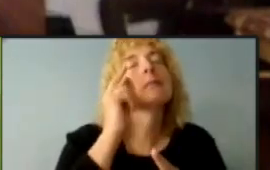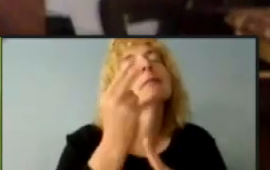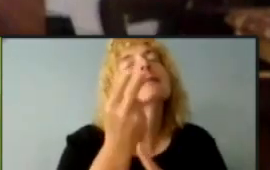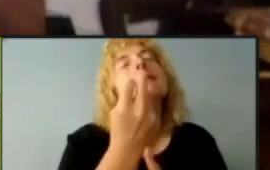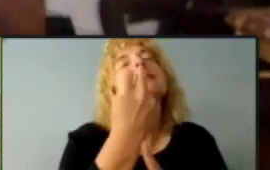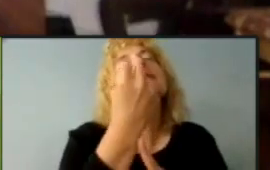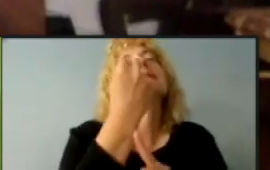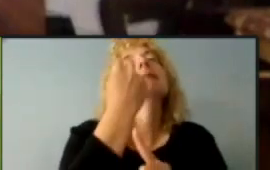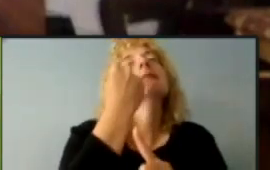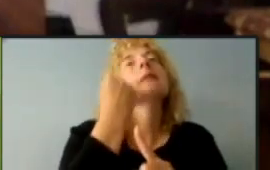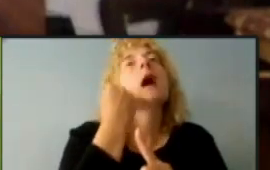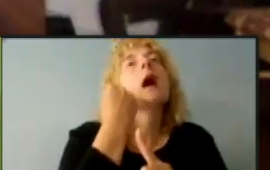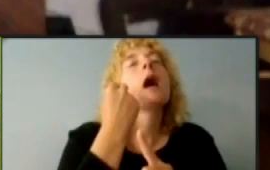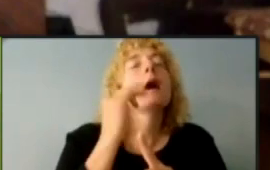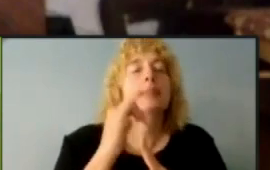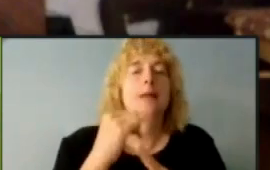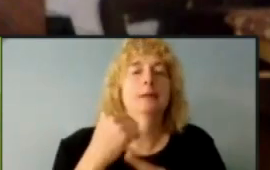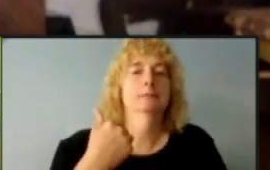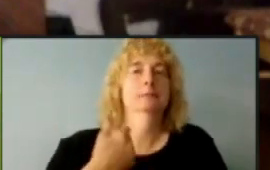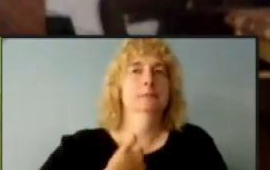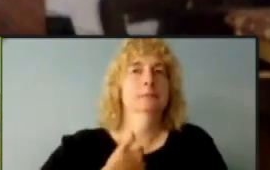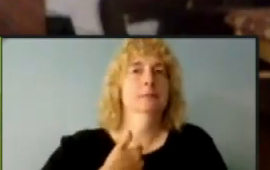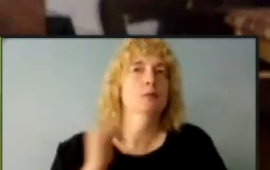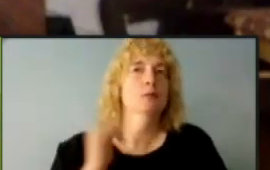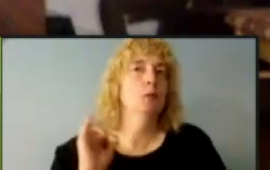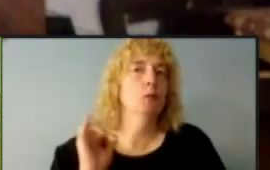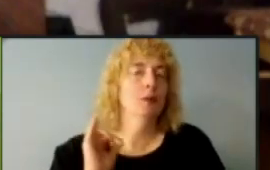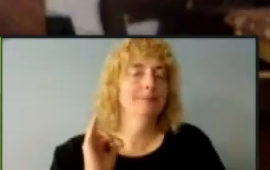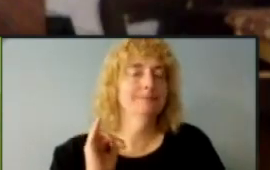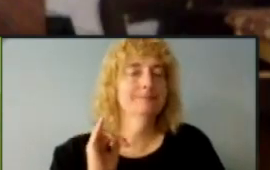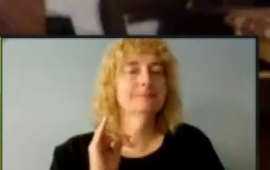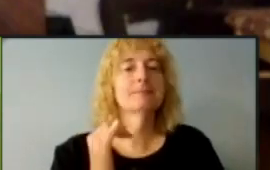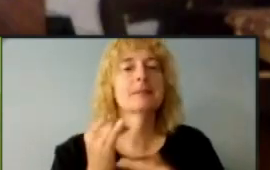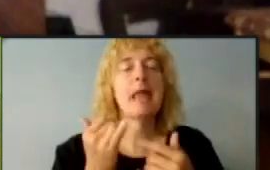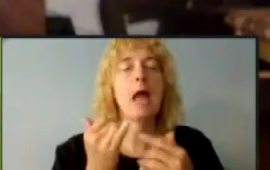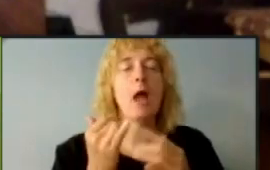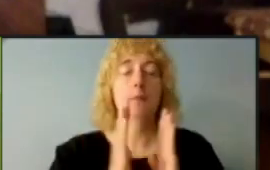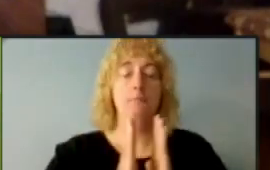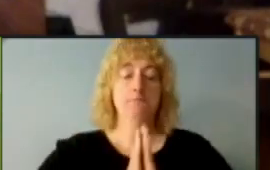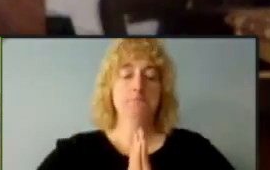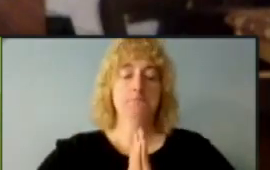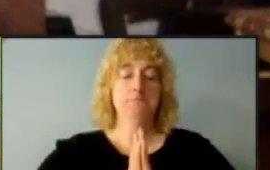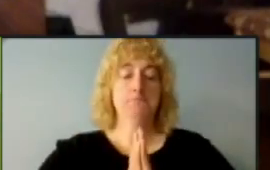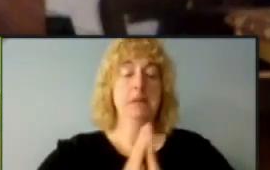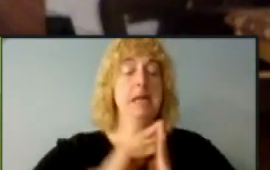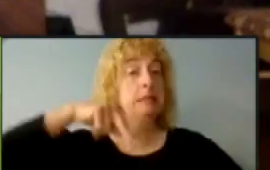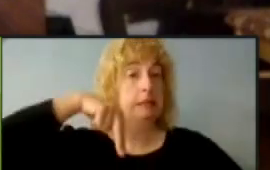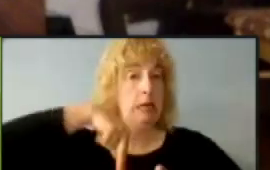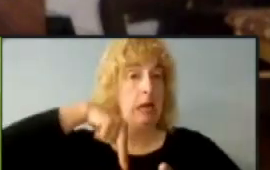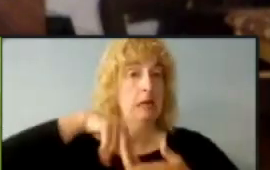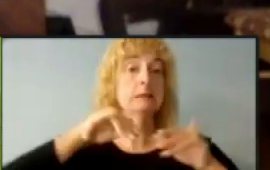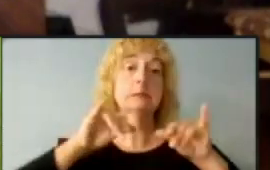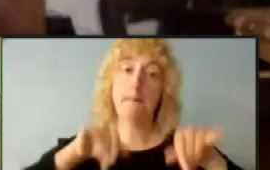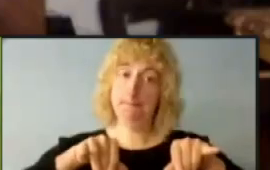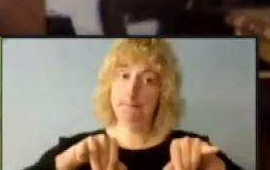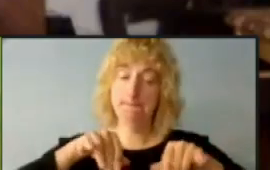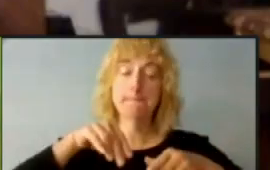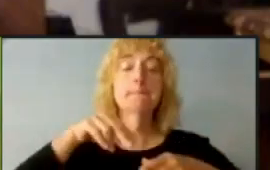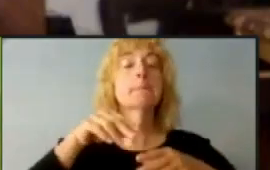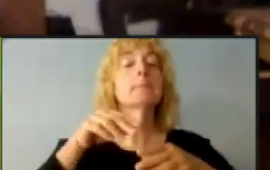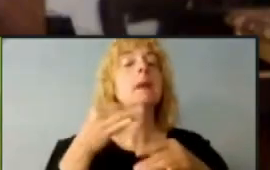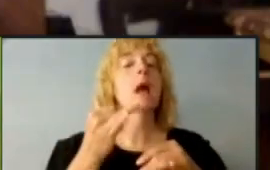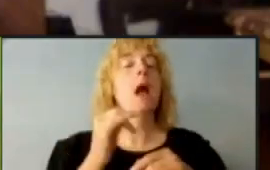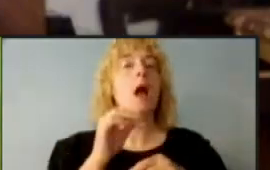standing here, now let's take a look to one side of the mountain. We're just going to twist to one side, breathe in,